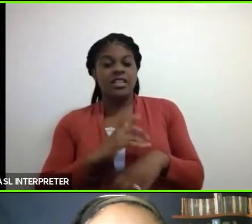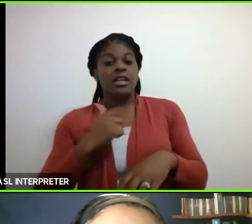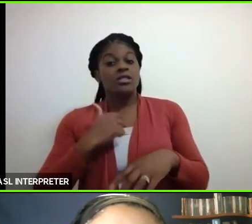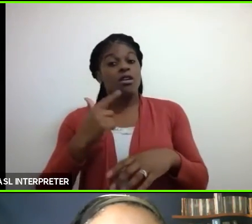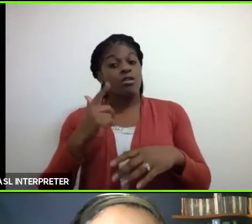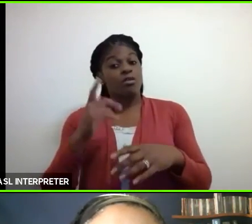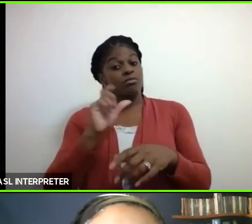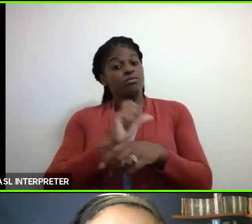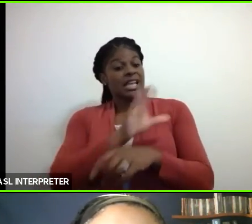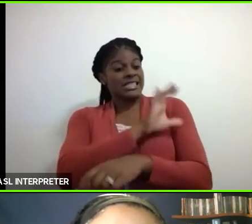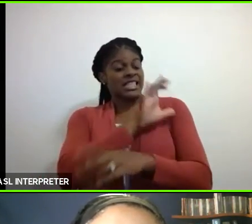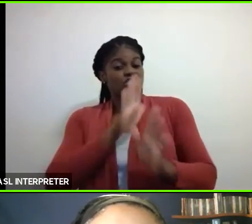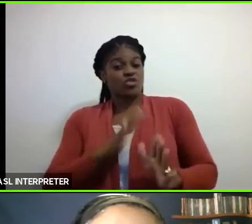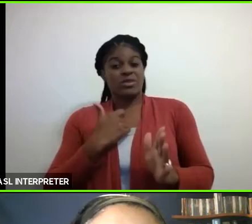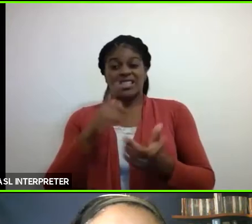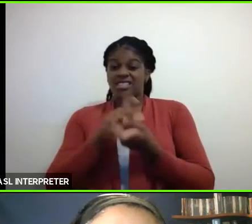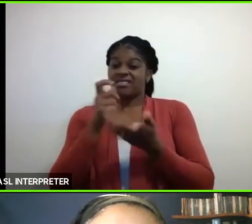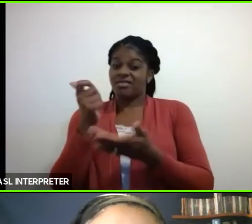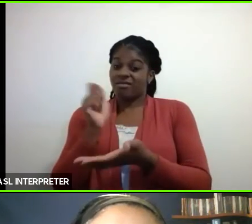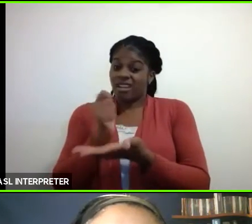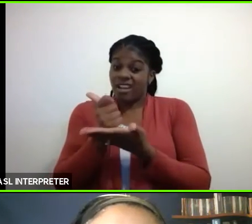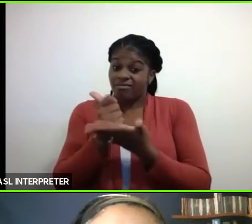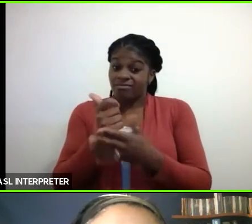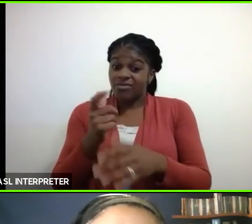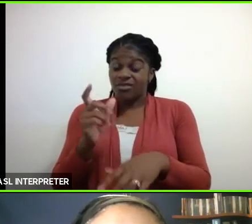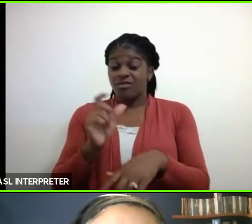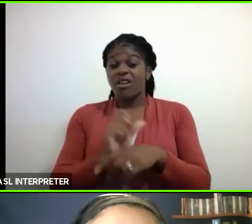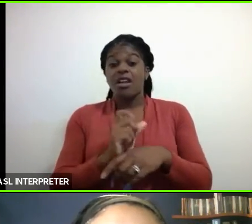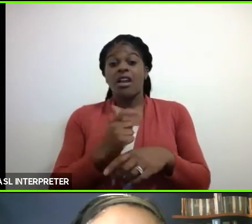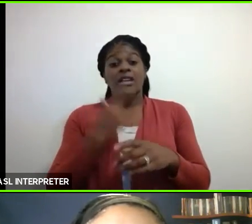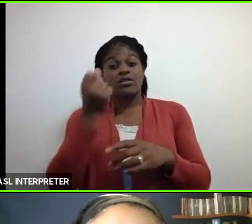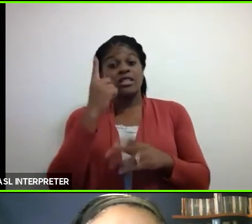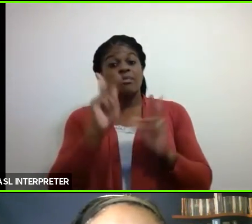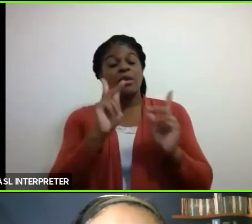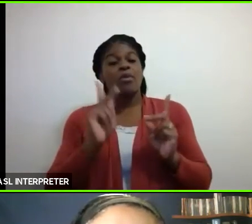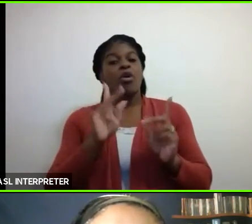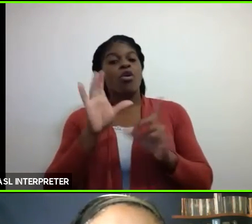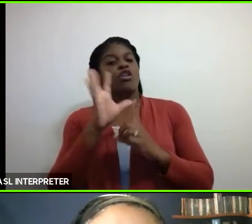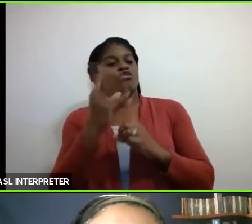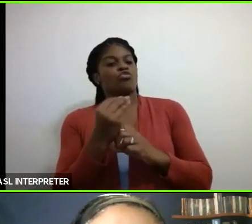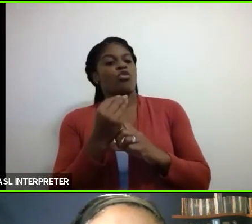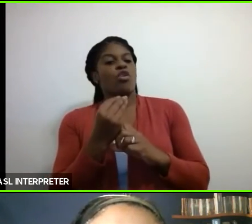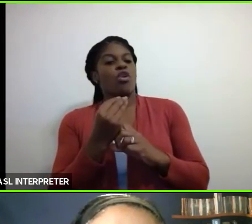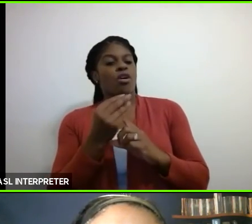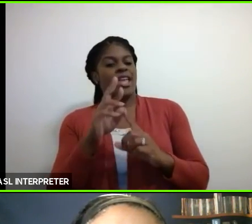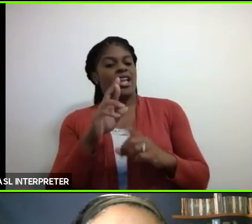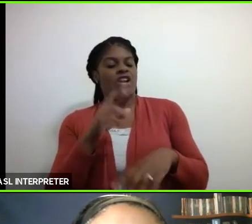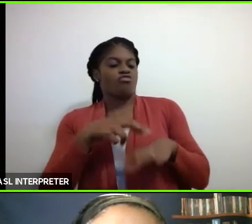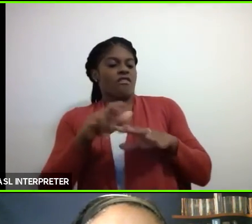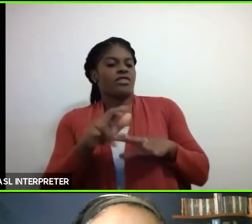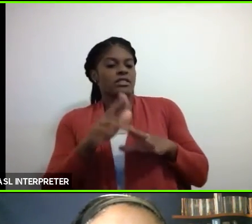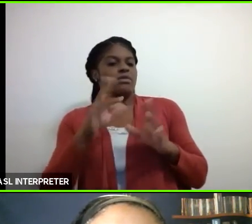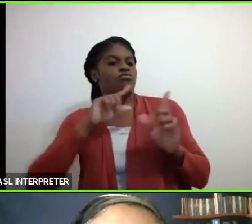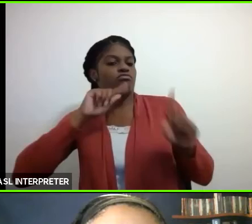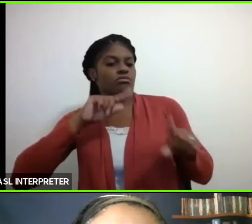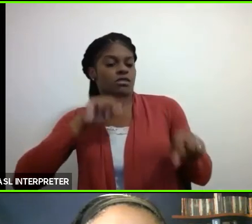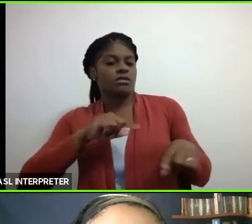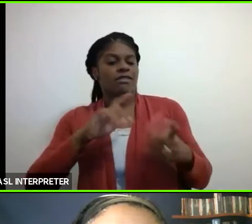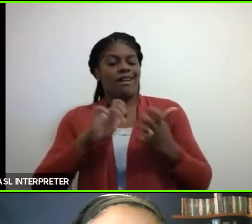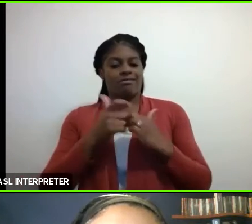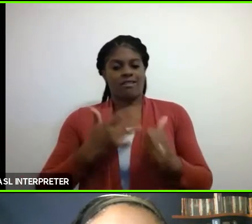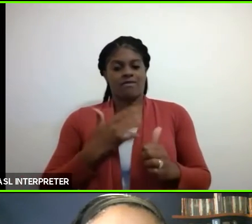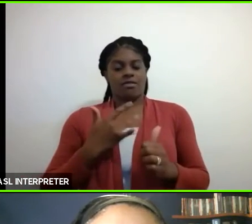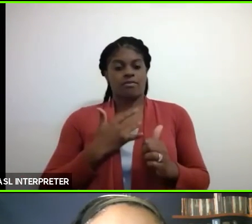in understanding, you know, people's cultural reference to be more responsive to how they're feeling. You